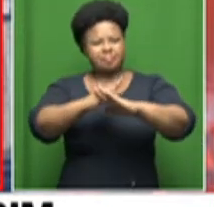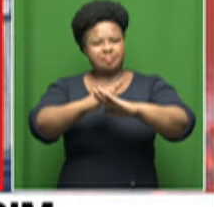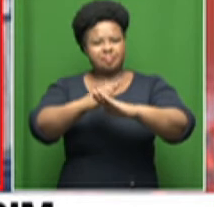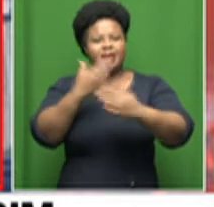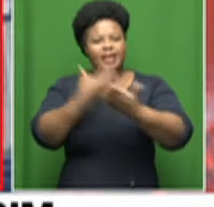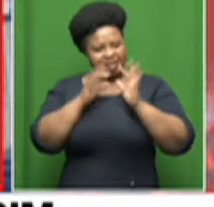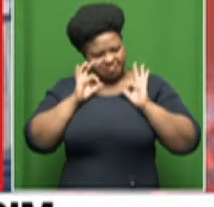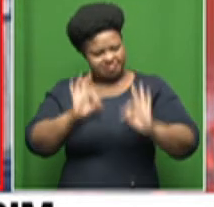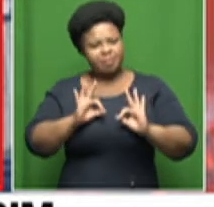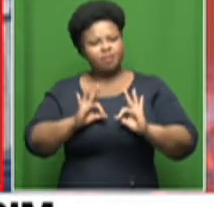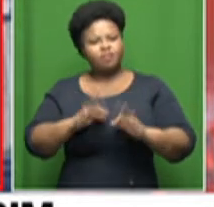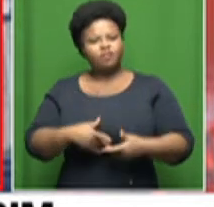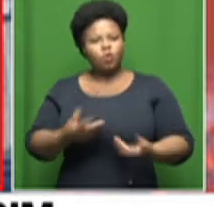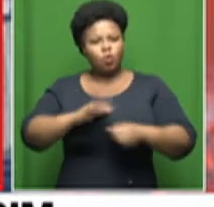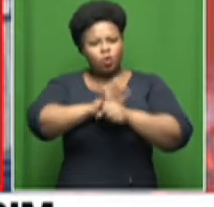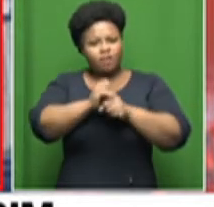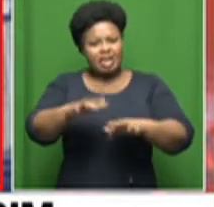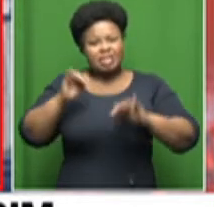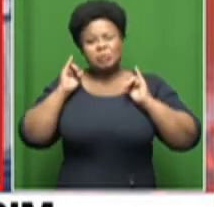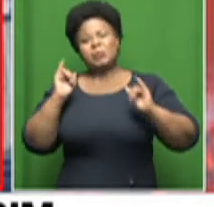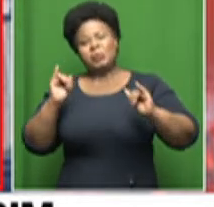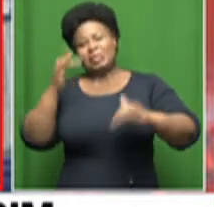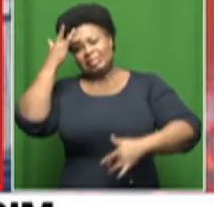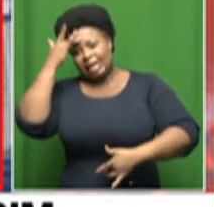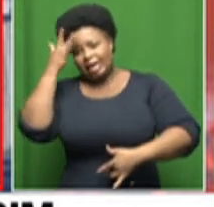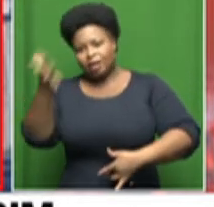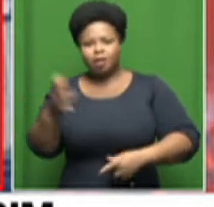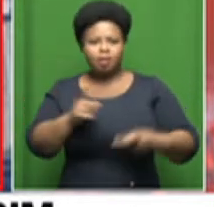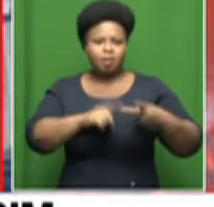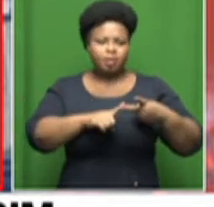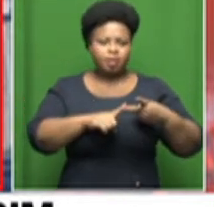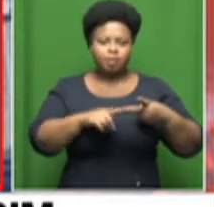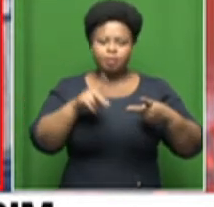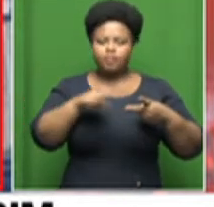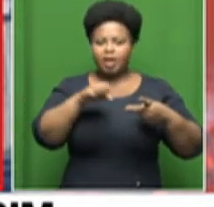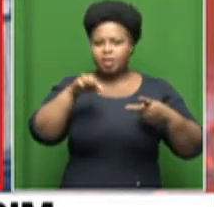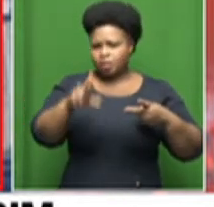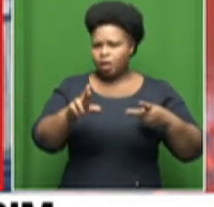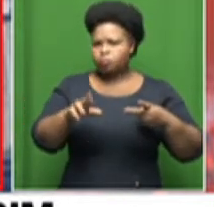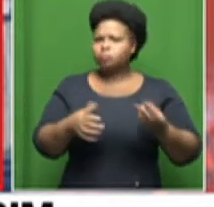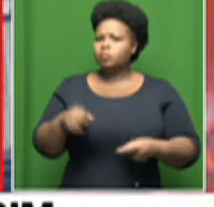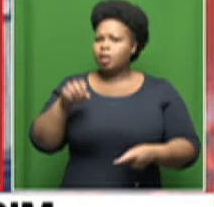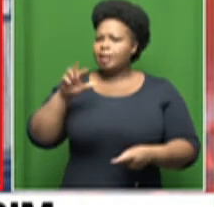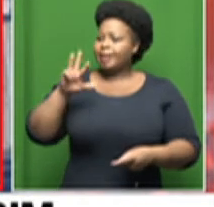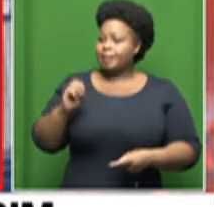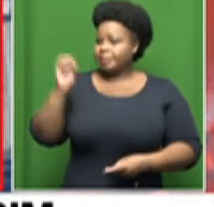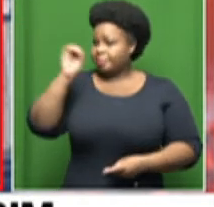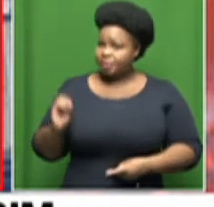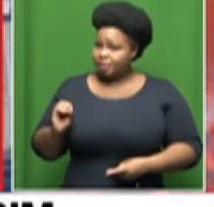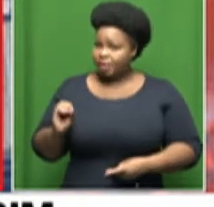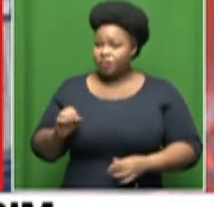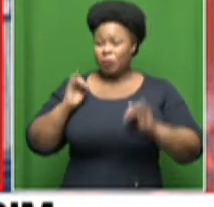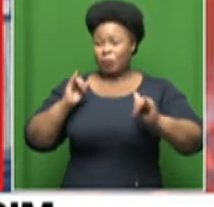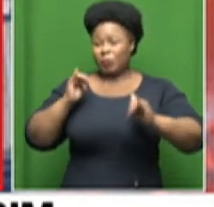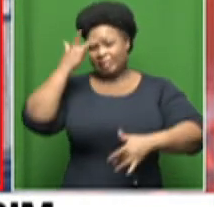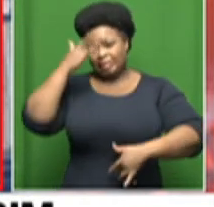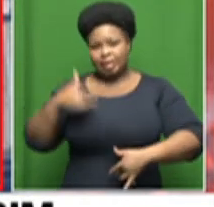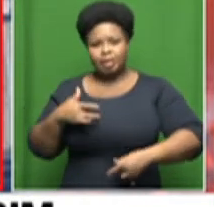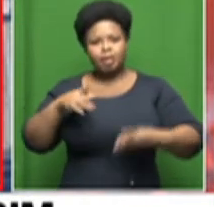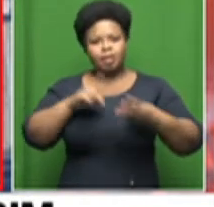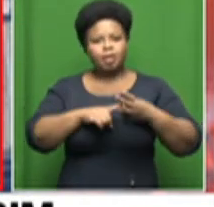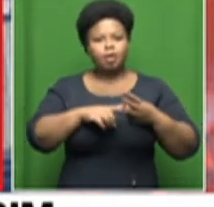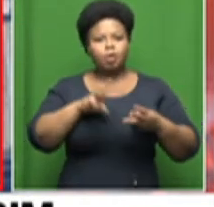severe COVID-19. Pfizer shows 90% effectiveness against severe COVID. Moderna